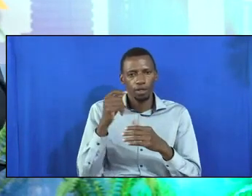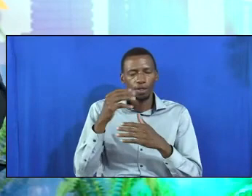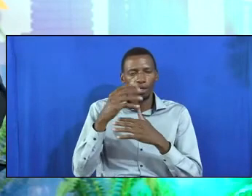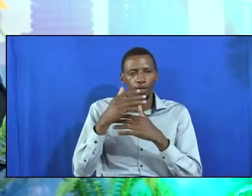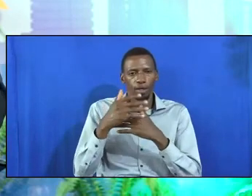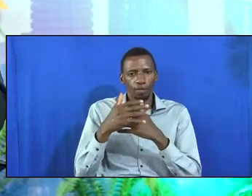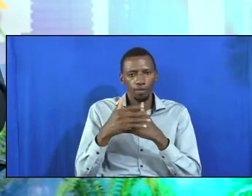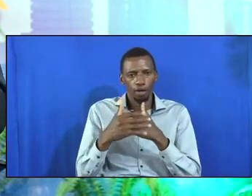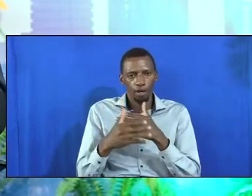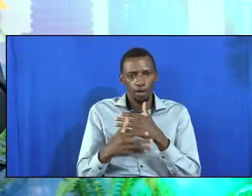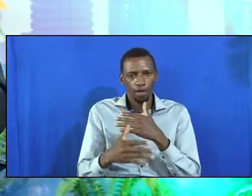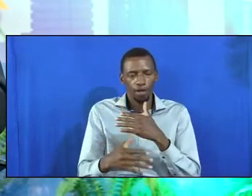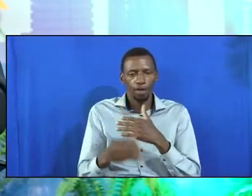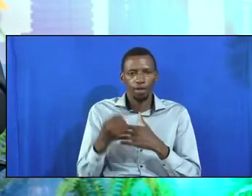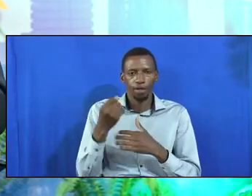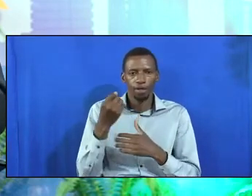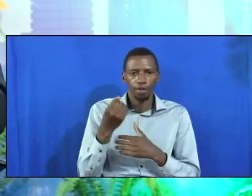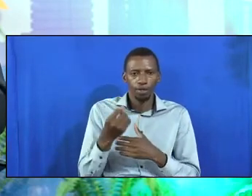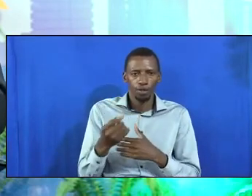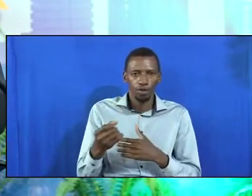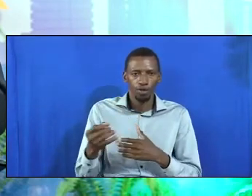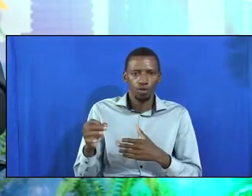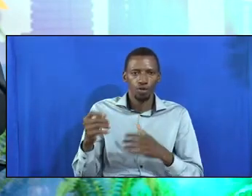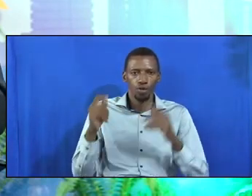blood of the